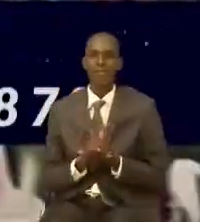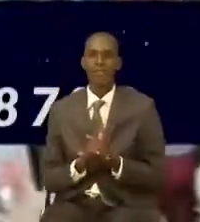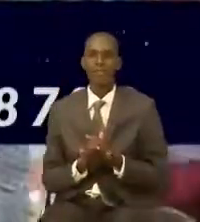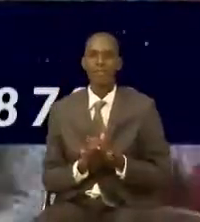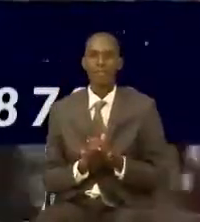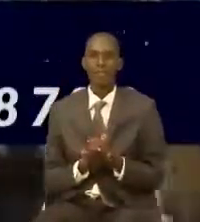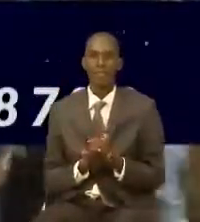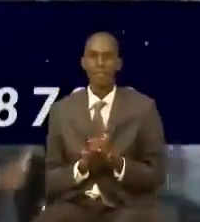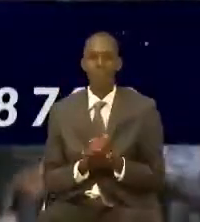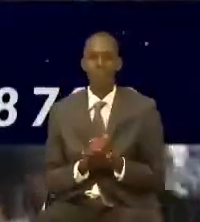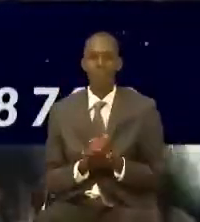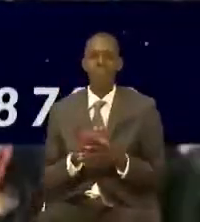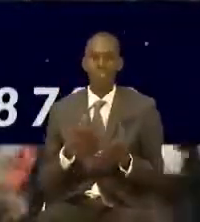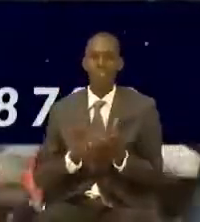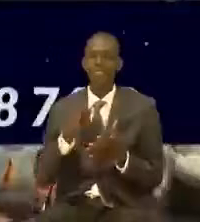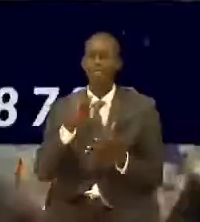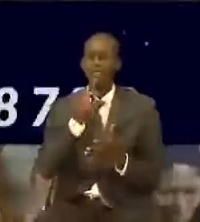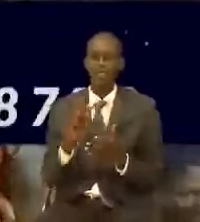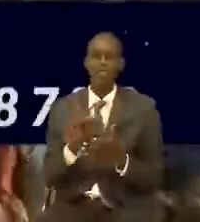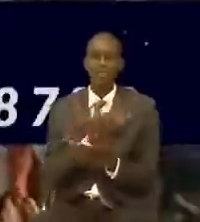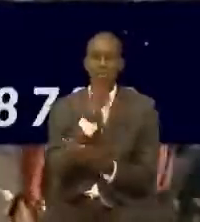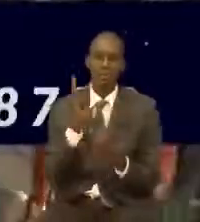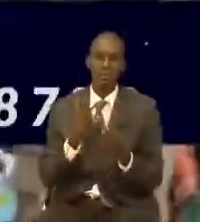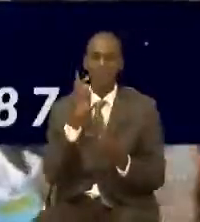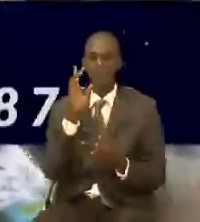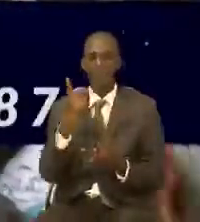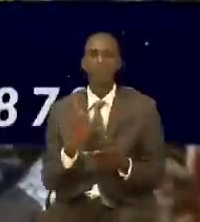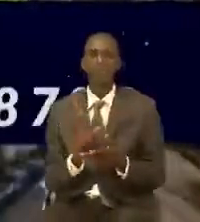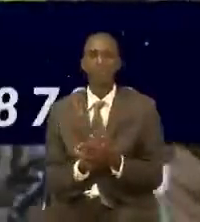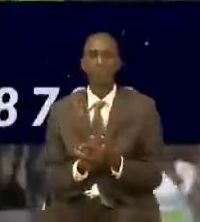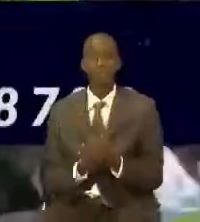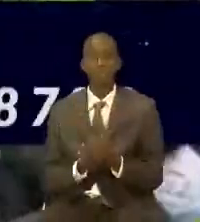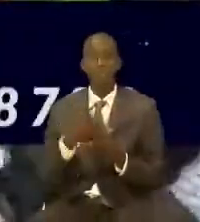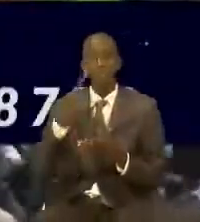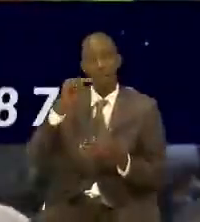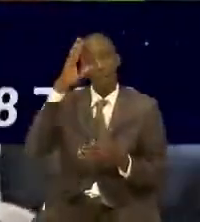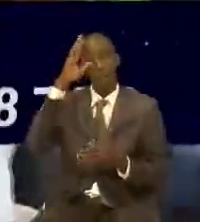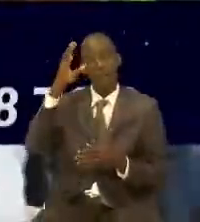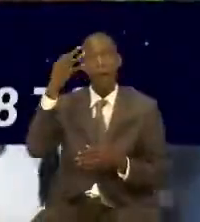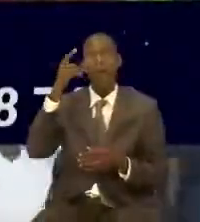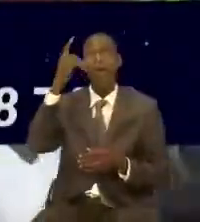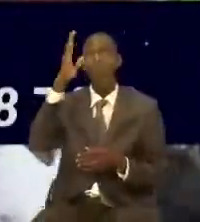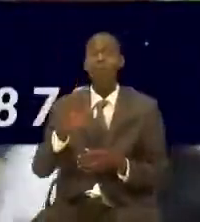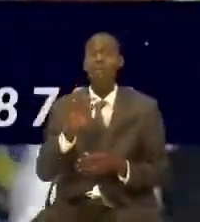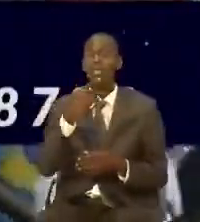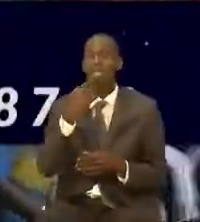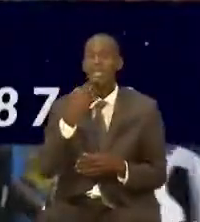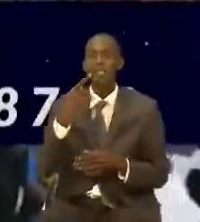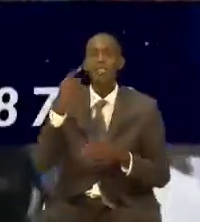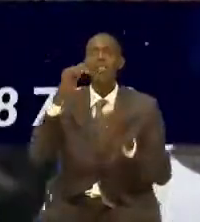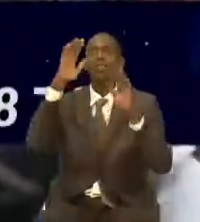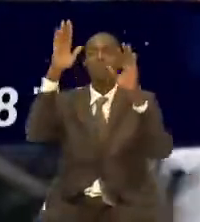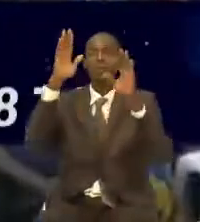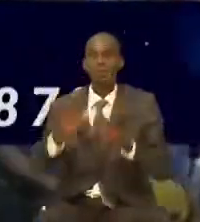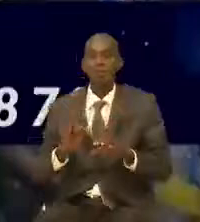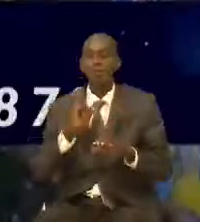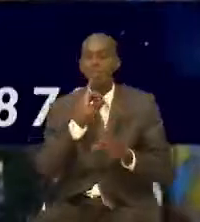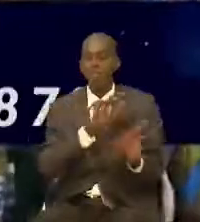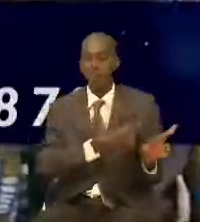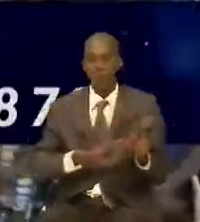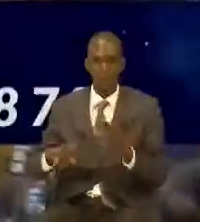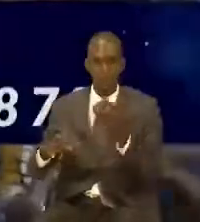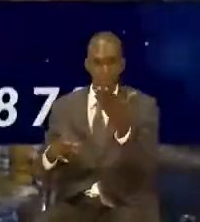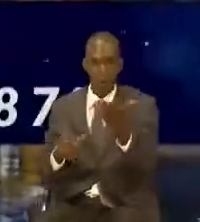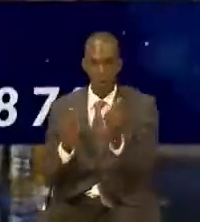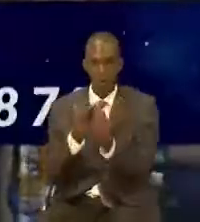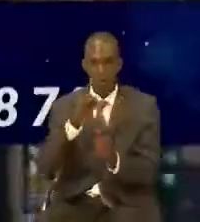it is done the man of god says the miracle is already where with you there